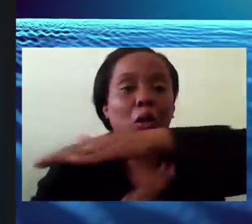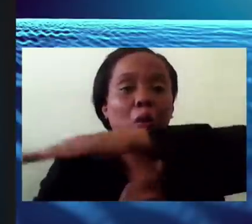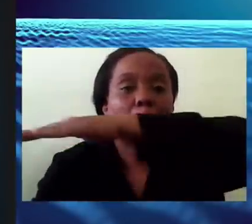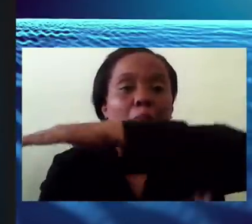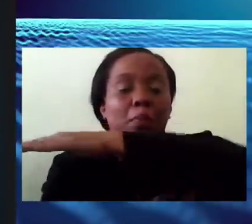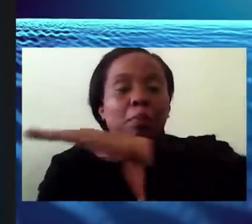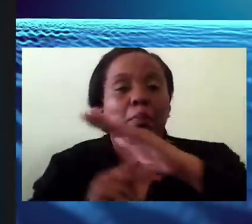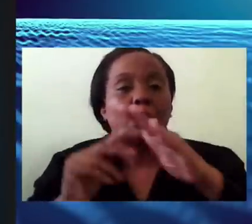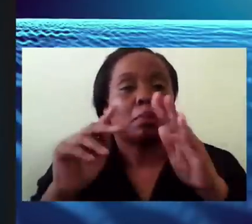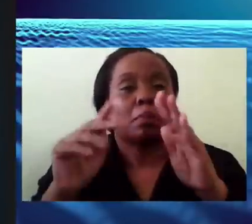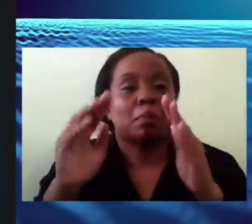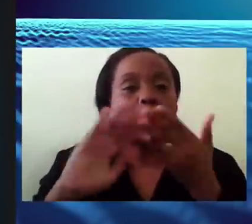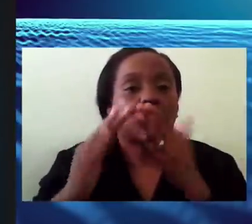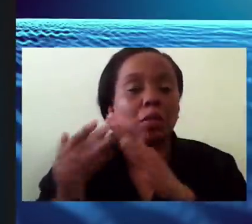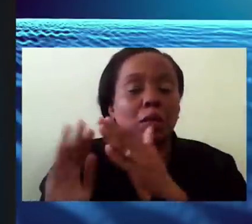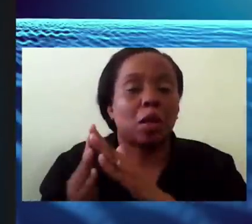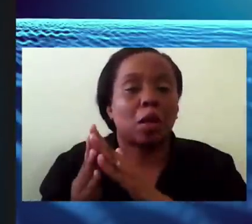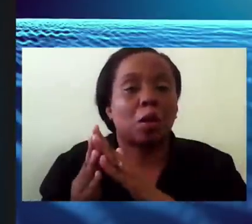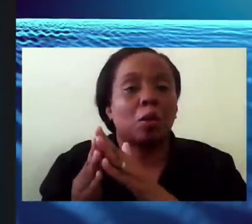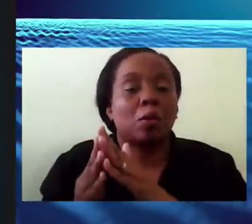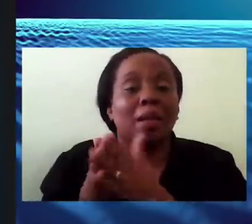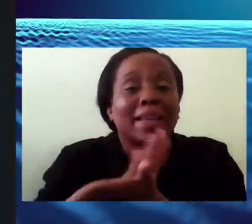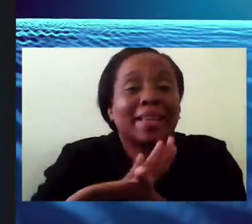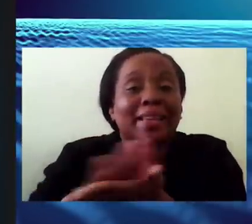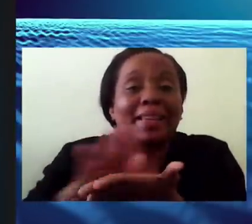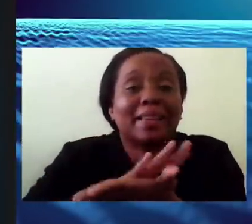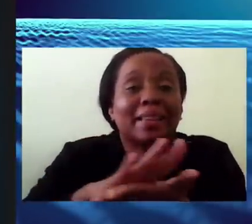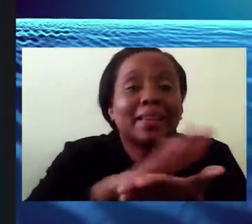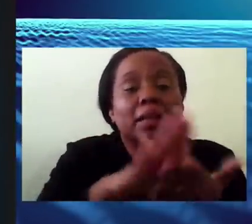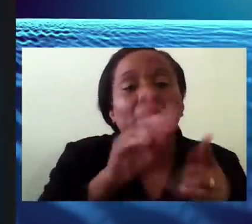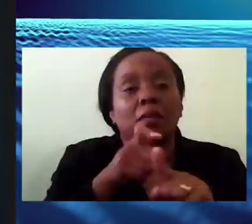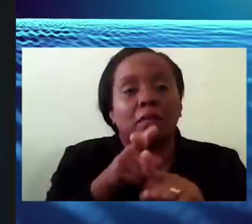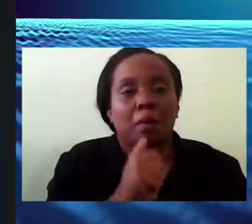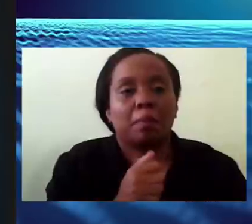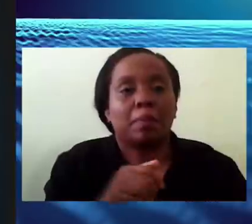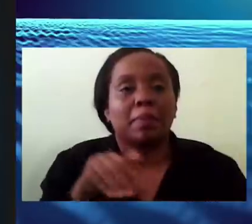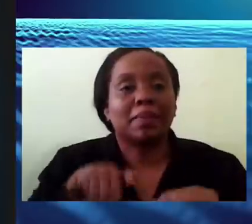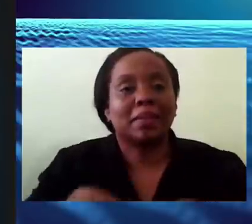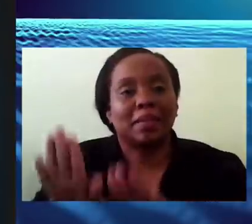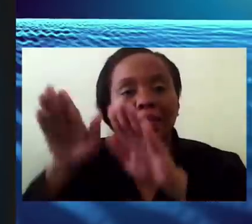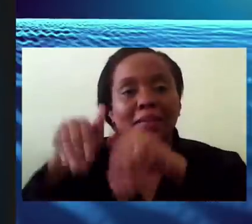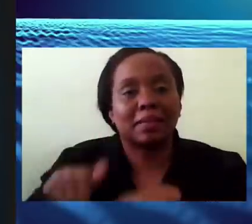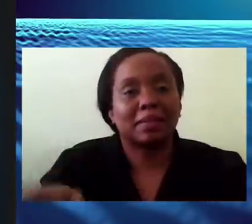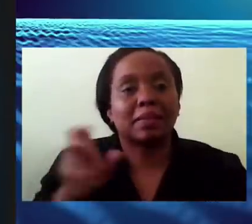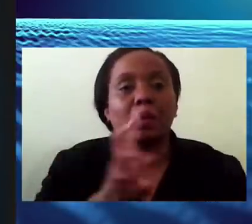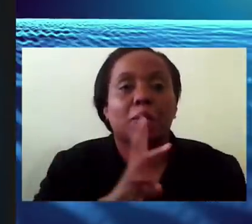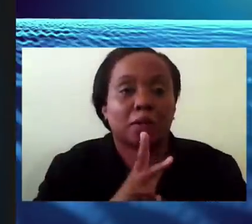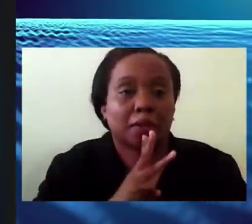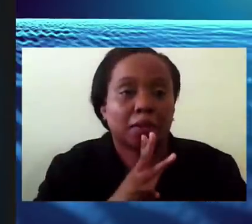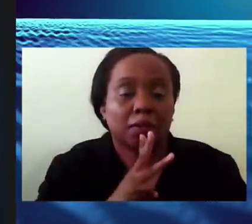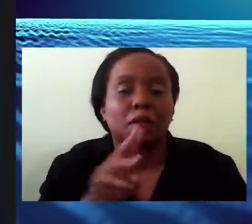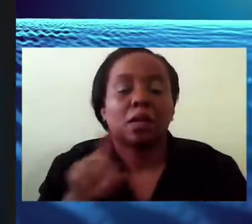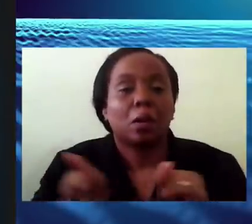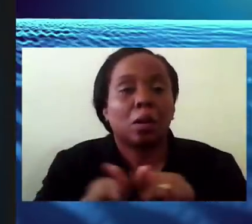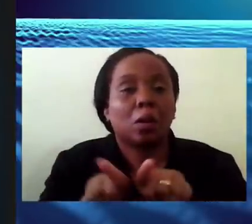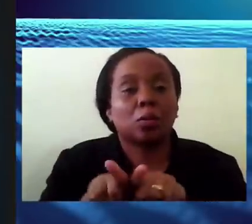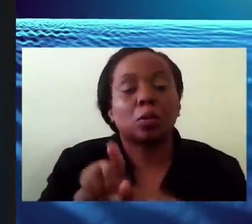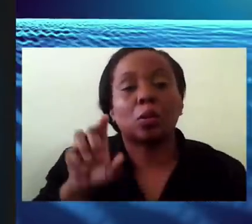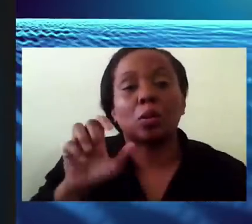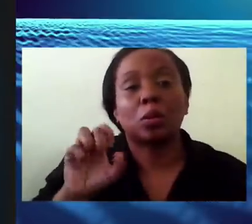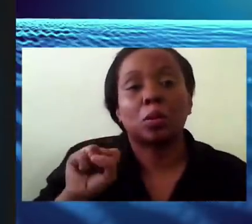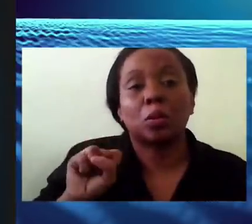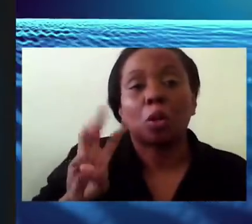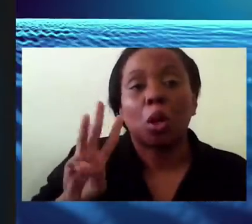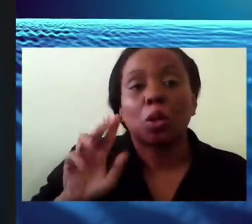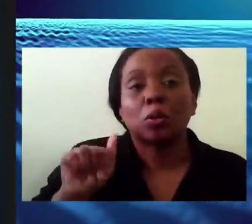with water pulled from the wharf, as was Swan Street. A large section of the airport was cleaned with seawater as